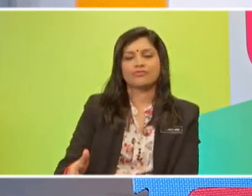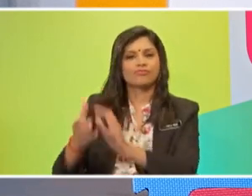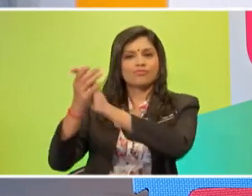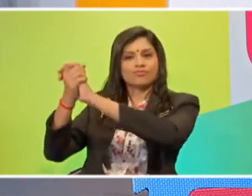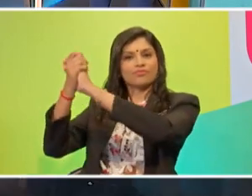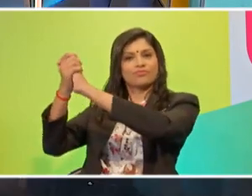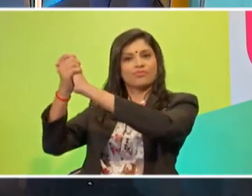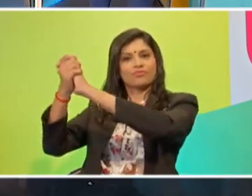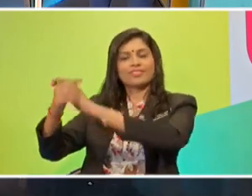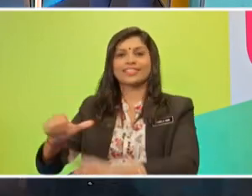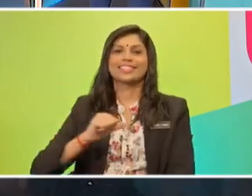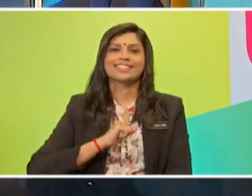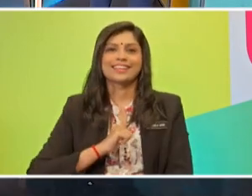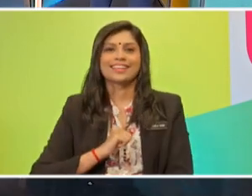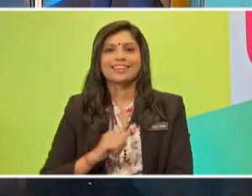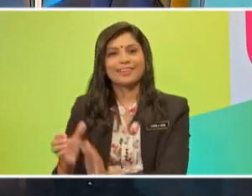applause.